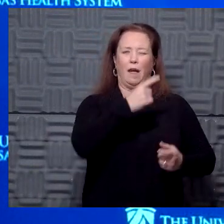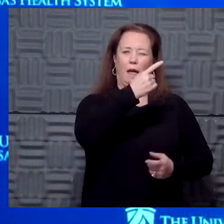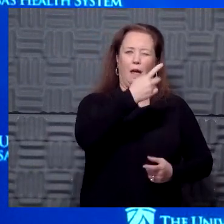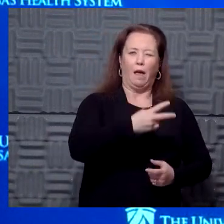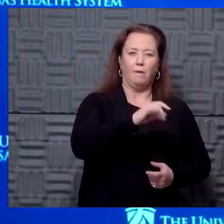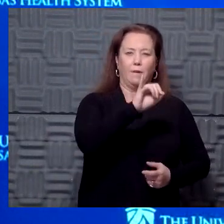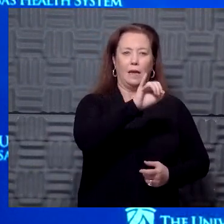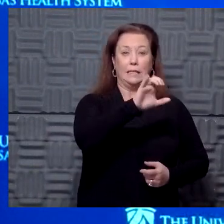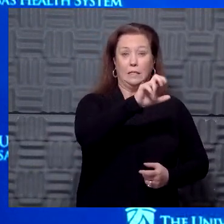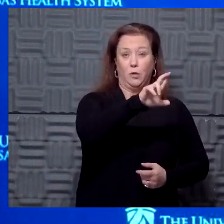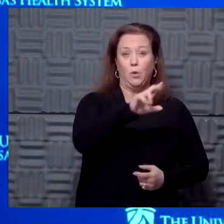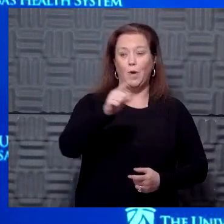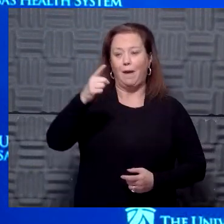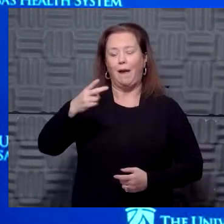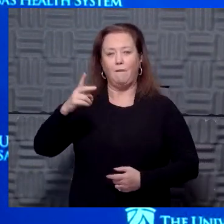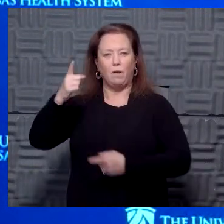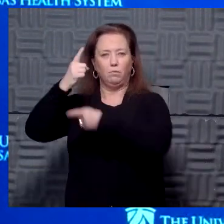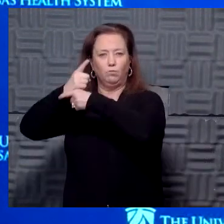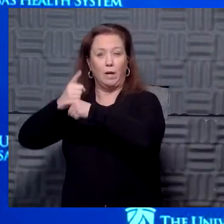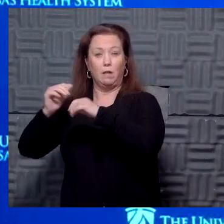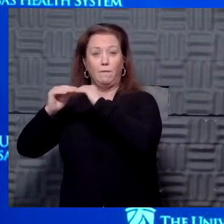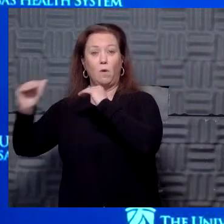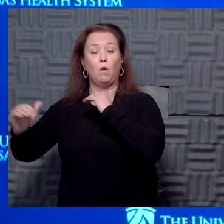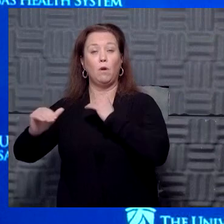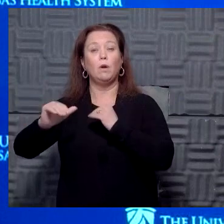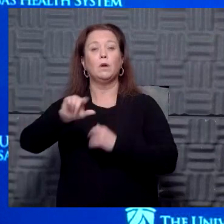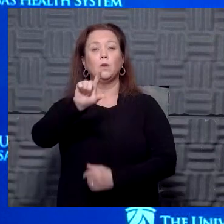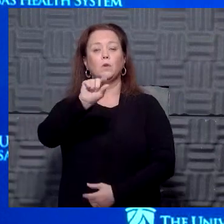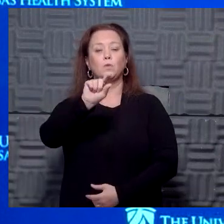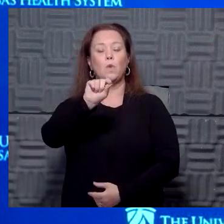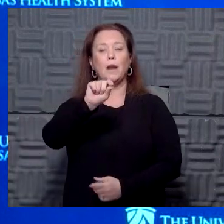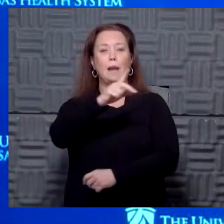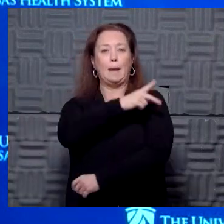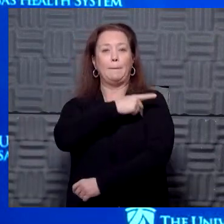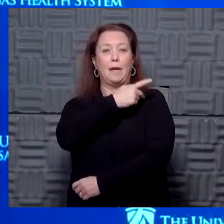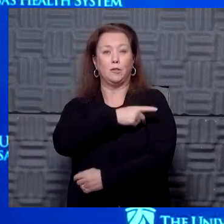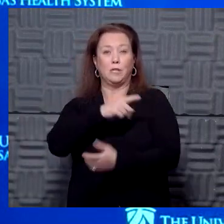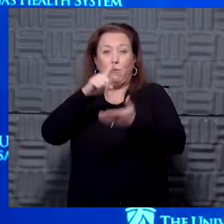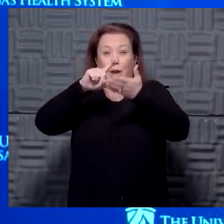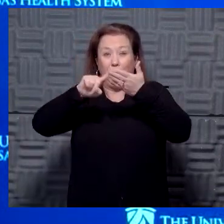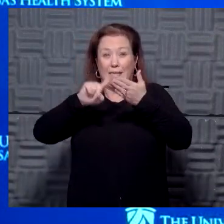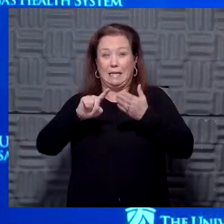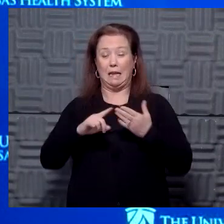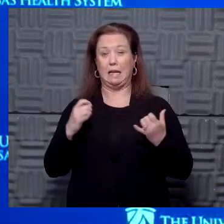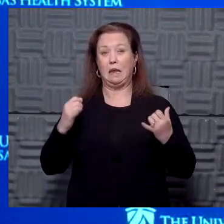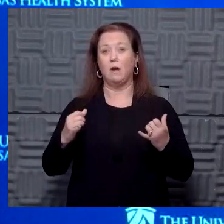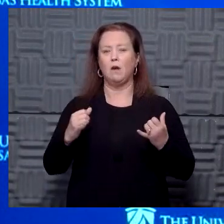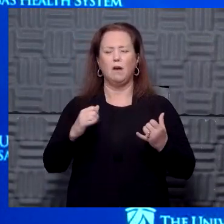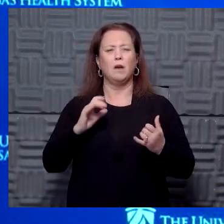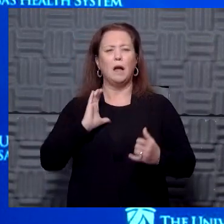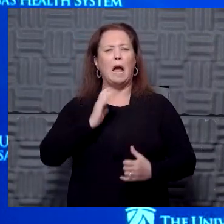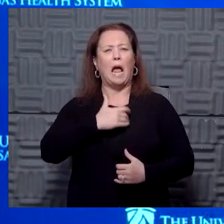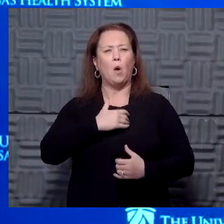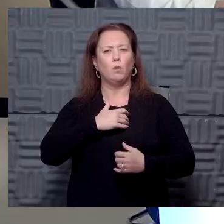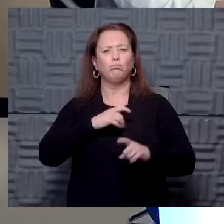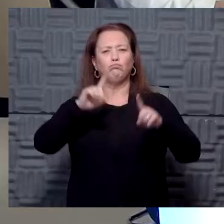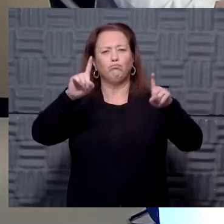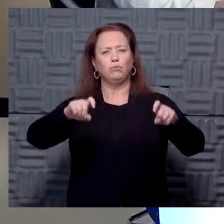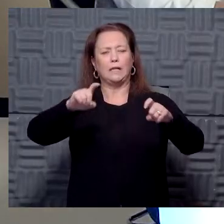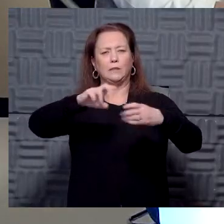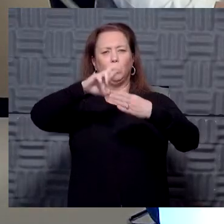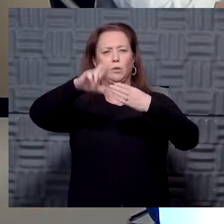on a routine floor. Mm-hmm. And we had about 20 patients here under investigation, which were all new tests because we turn around our tests pretty fast now, thanks to